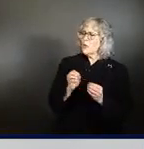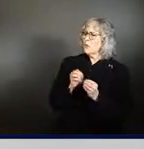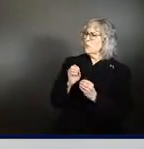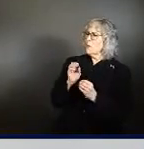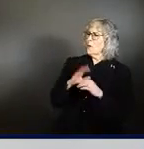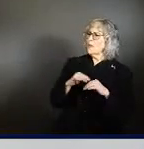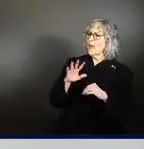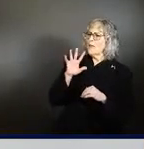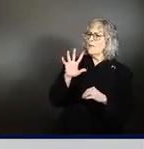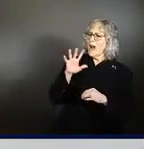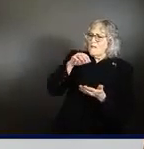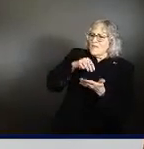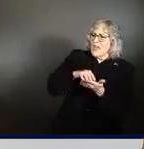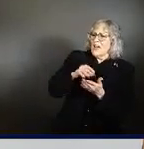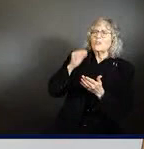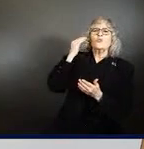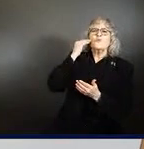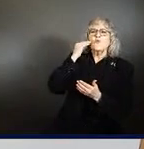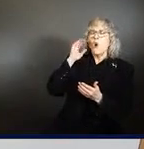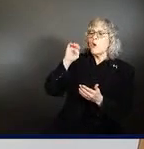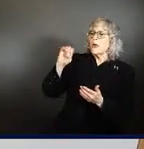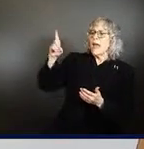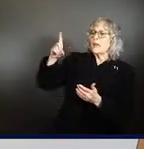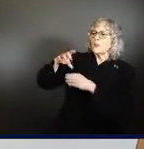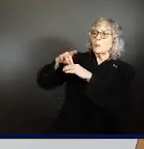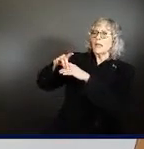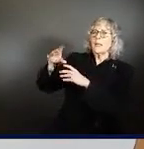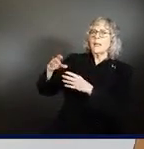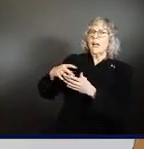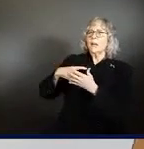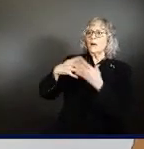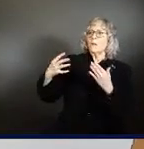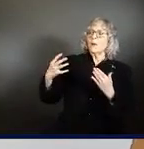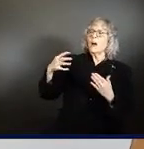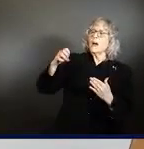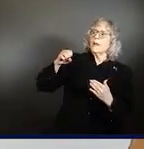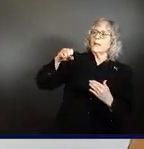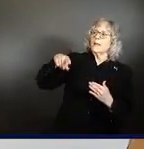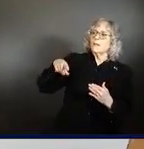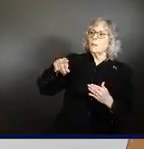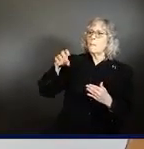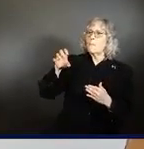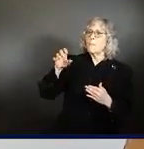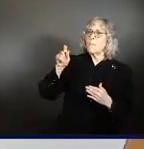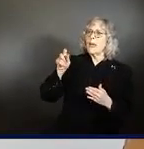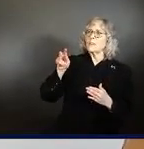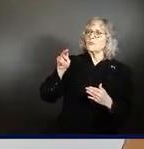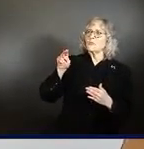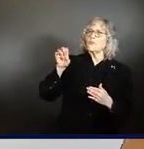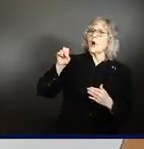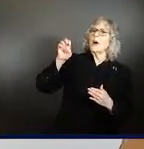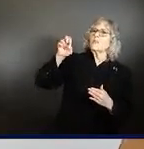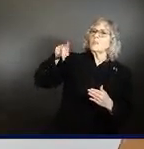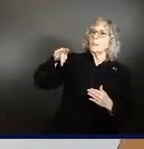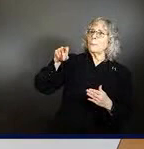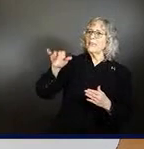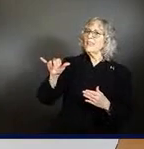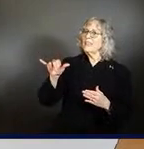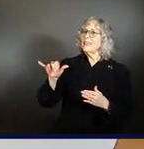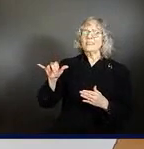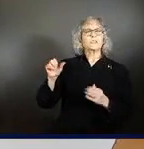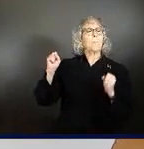known exoplanets, and being able to provide spectroscopy at the level of Webb is outstanding. How many of